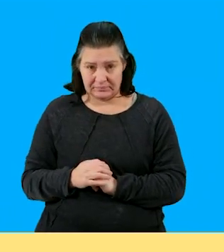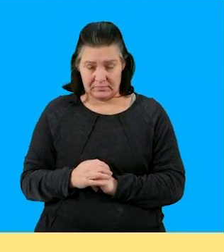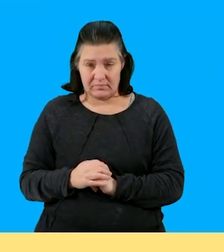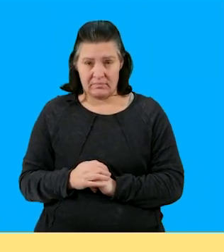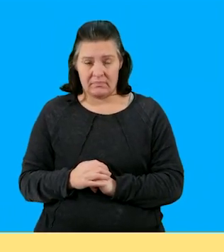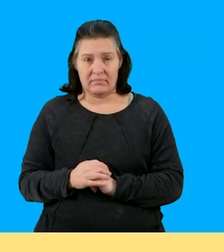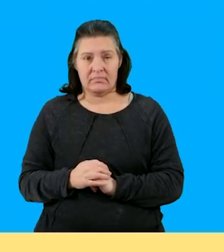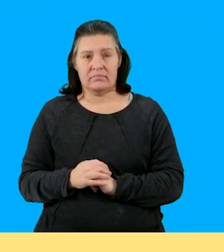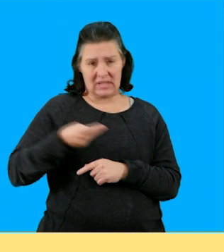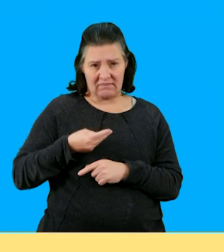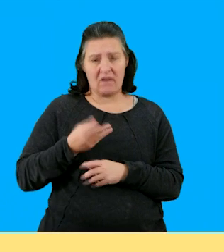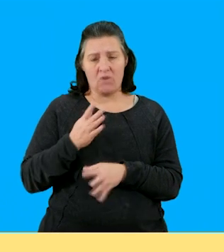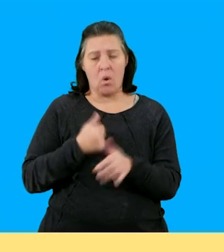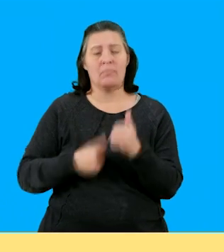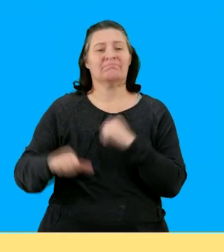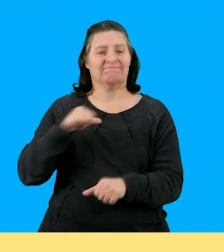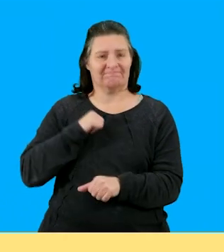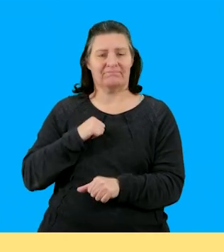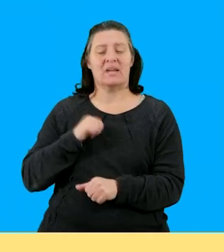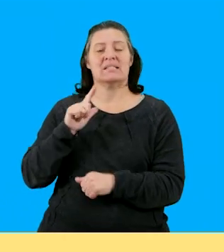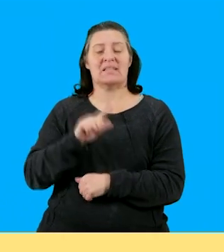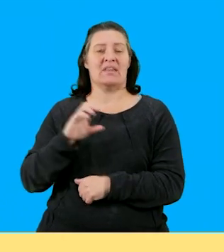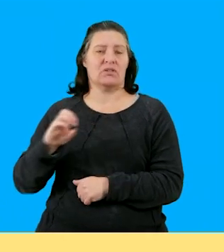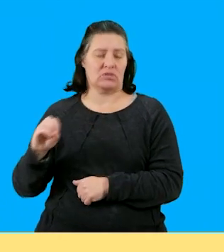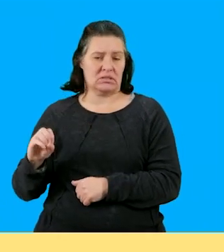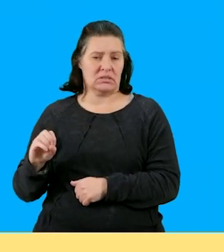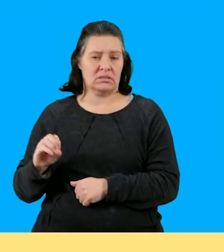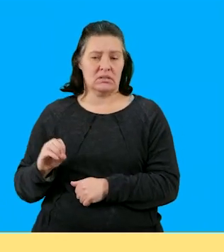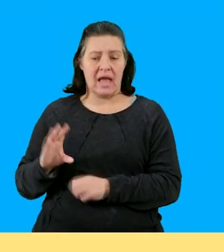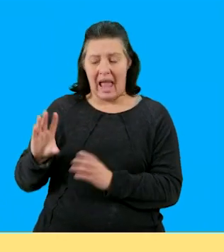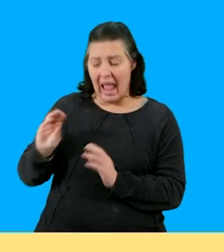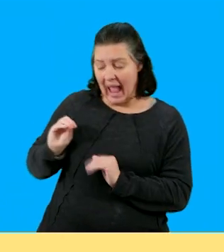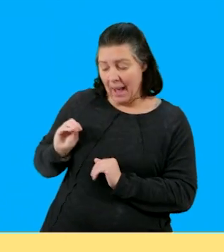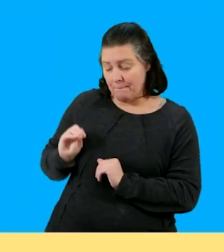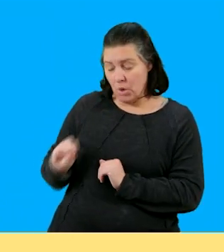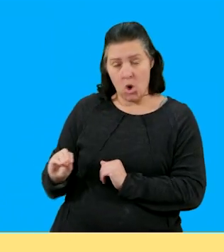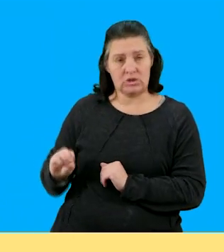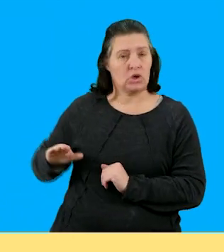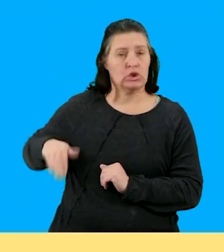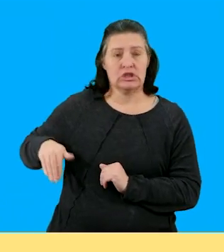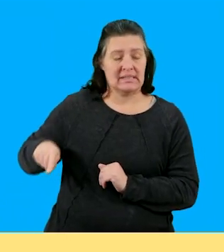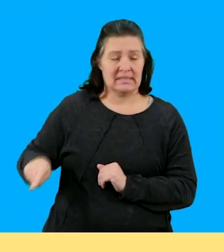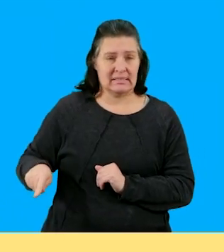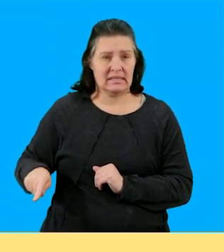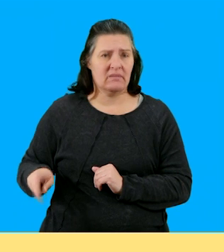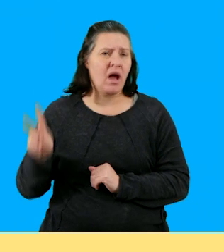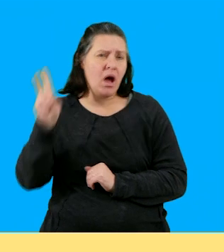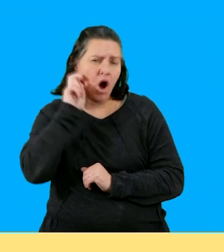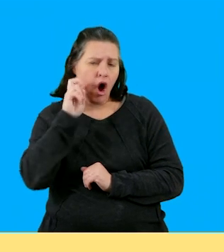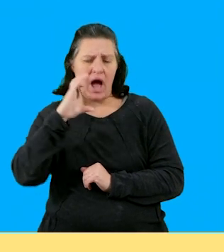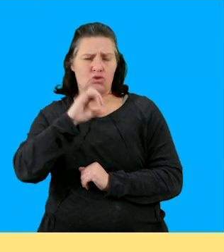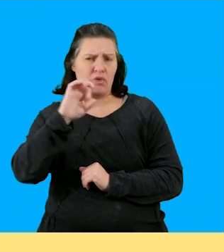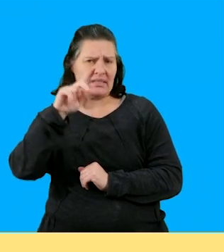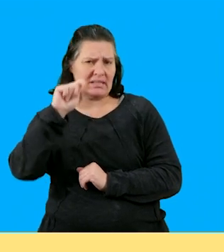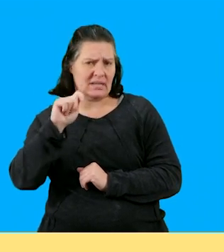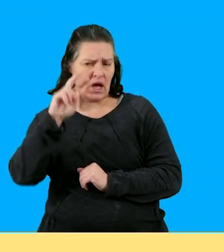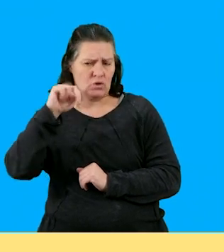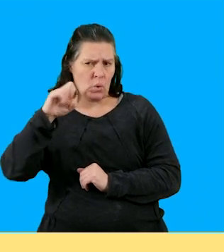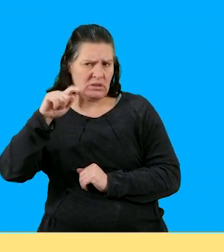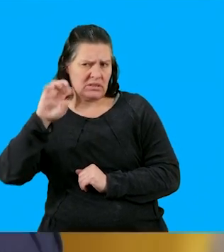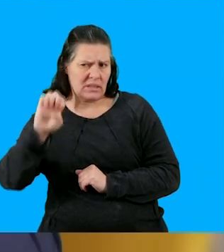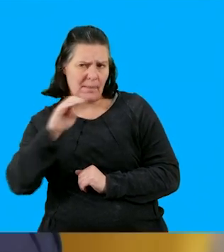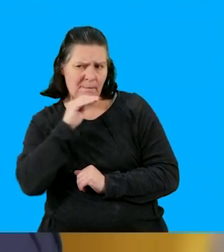count against what is in the books of the business. And then when the physical stock count is more